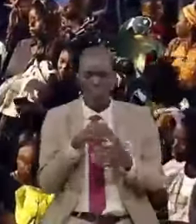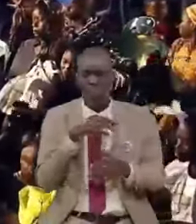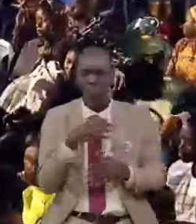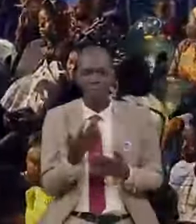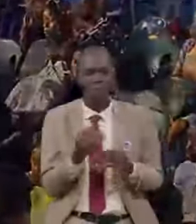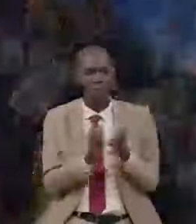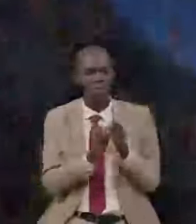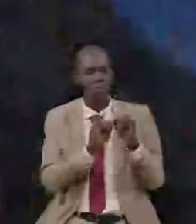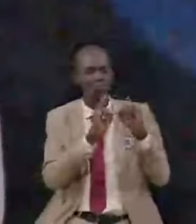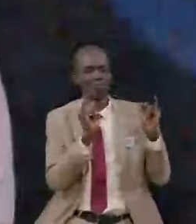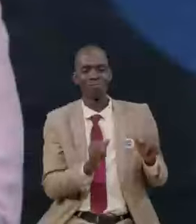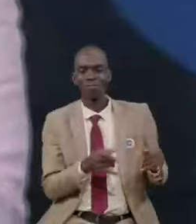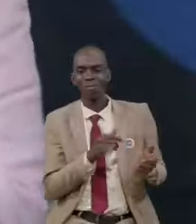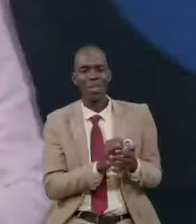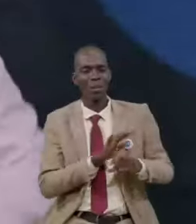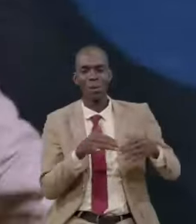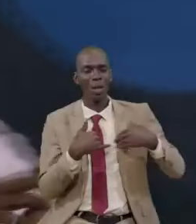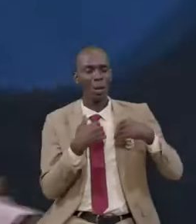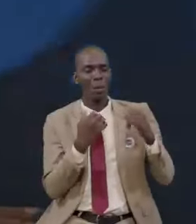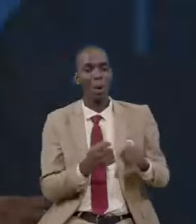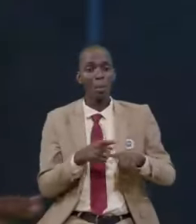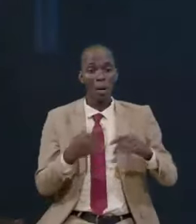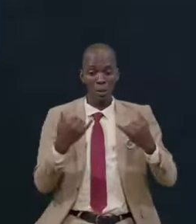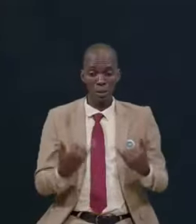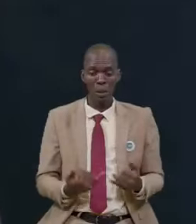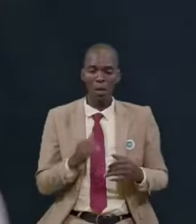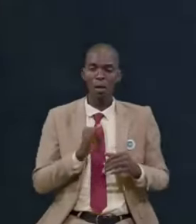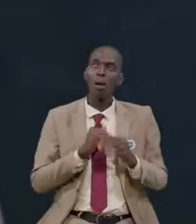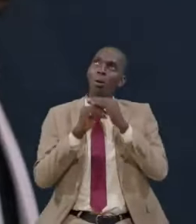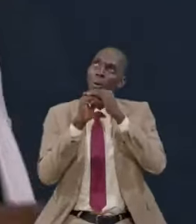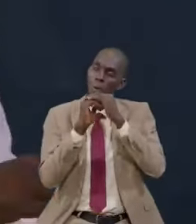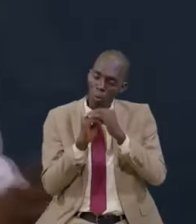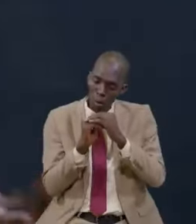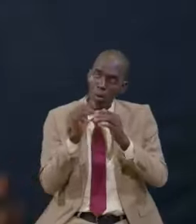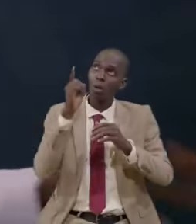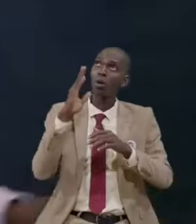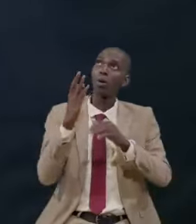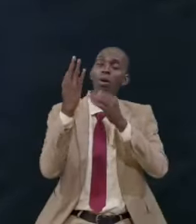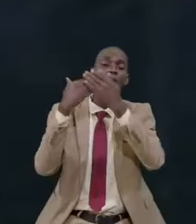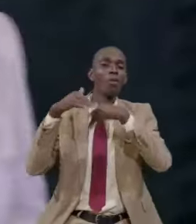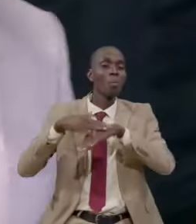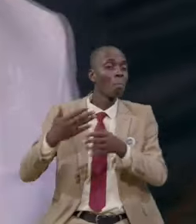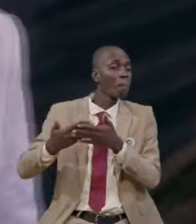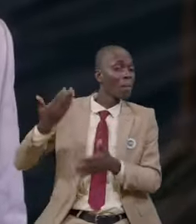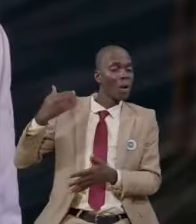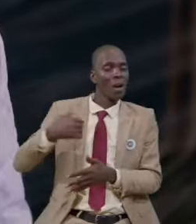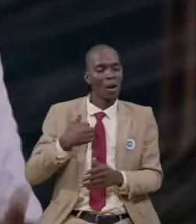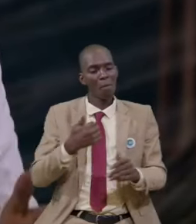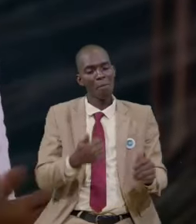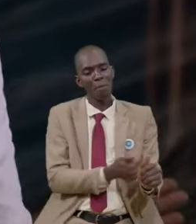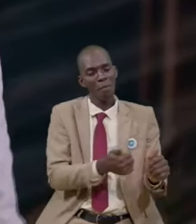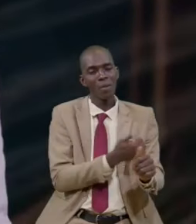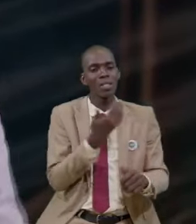I worship the God of heaven, and I used to follow after the evil practices of the land.